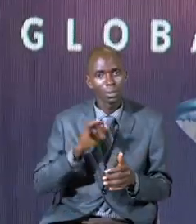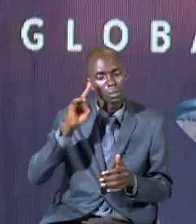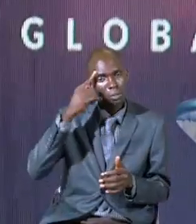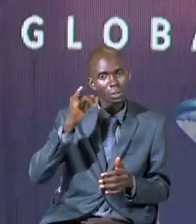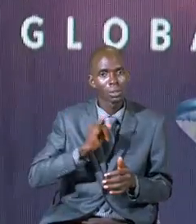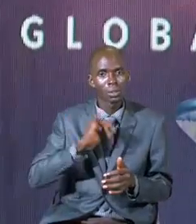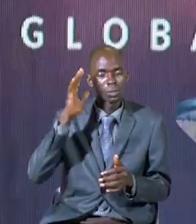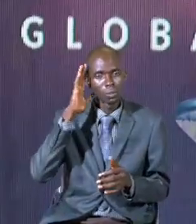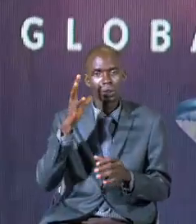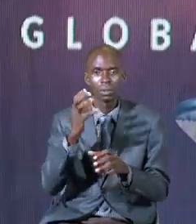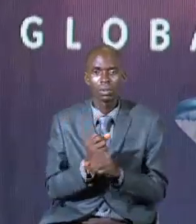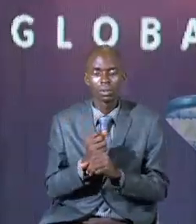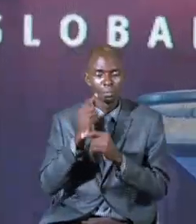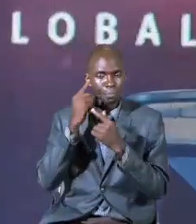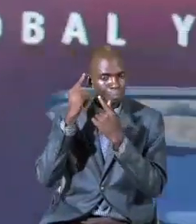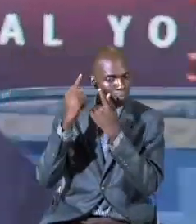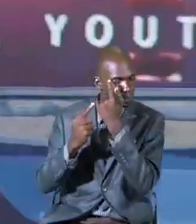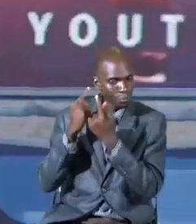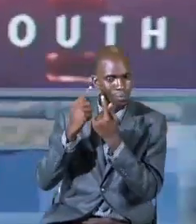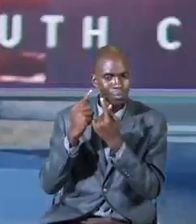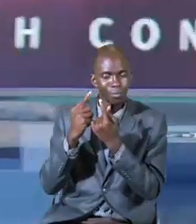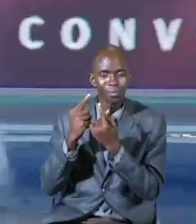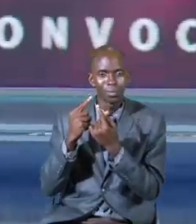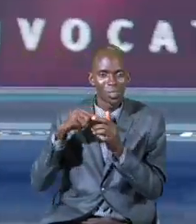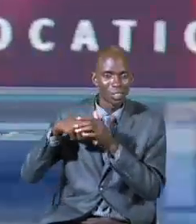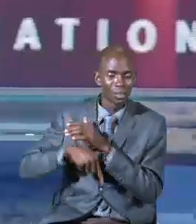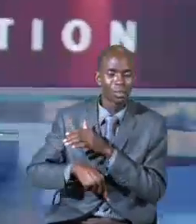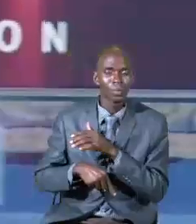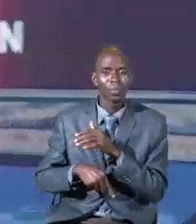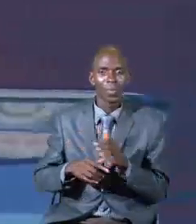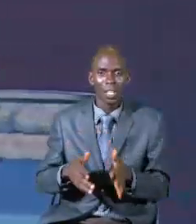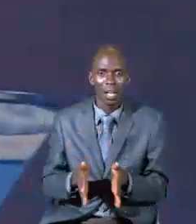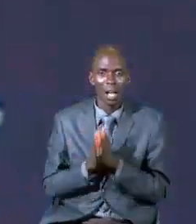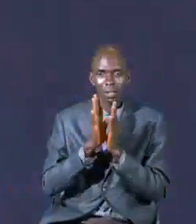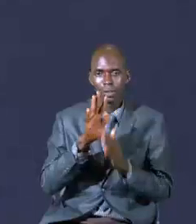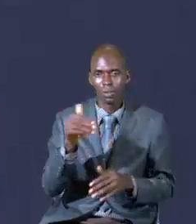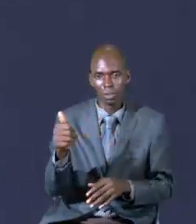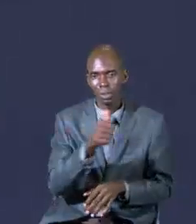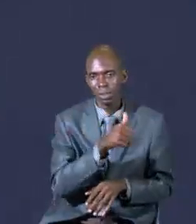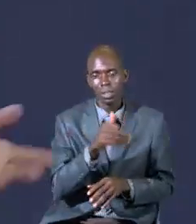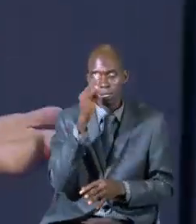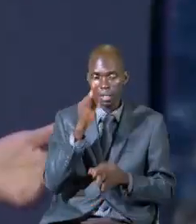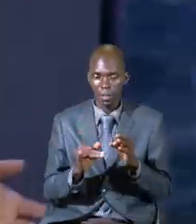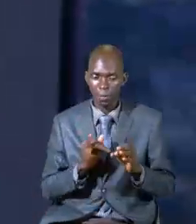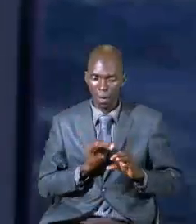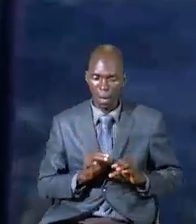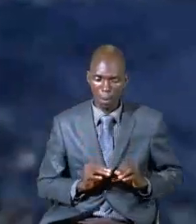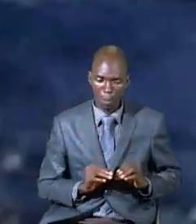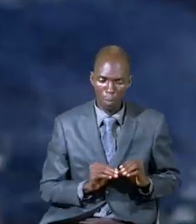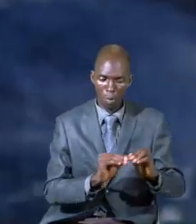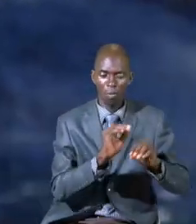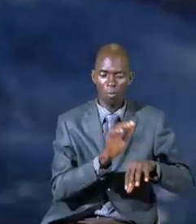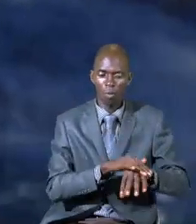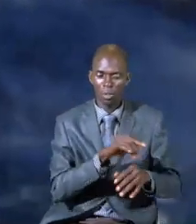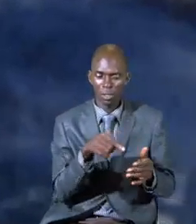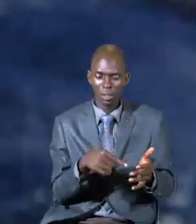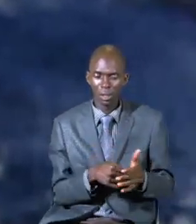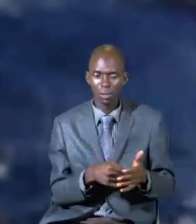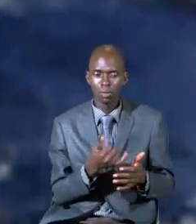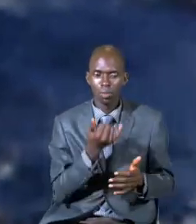Ask yourself, if I go on in this same way, this same language, this